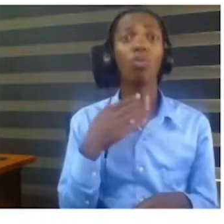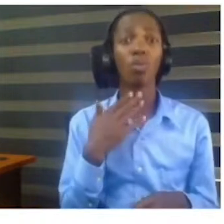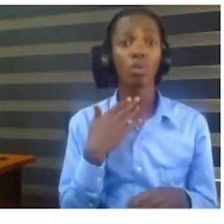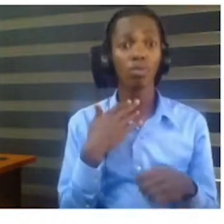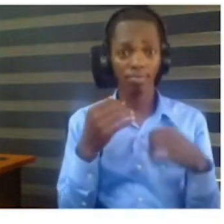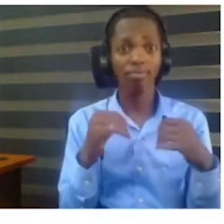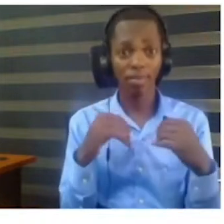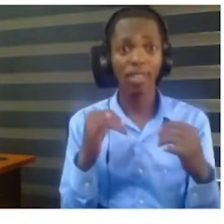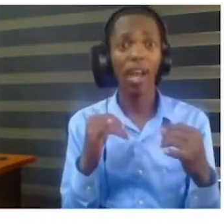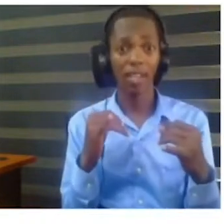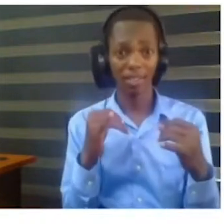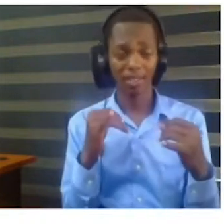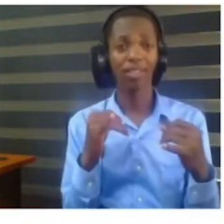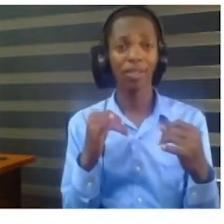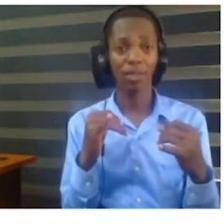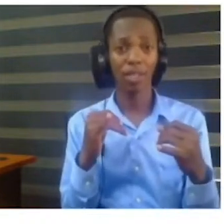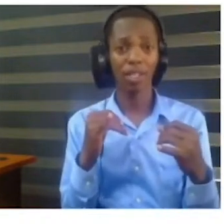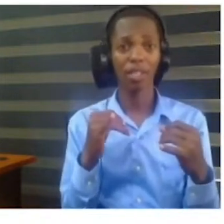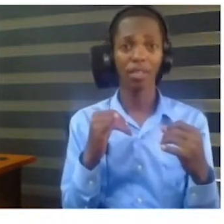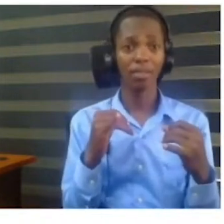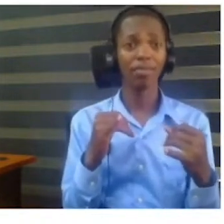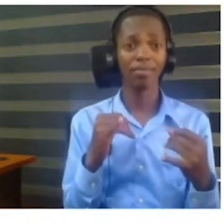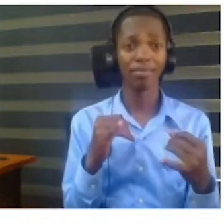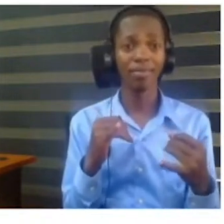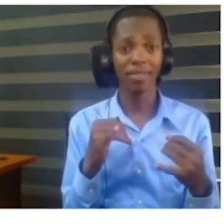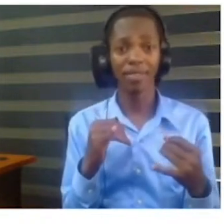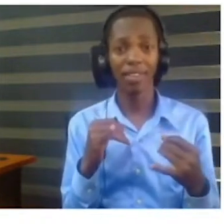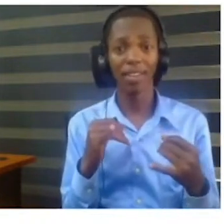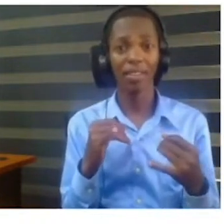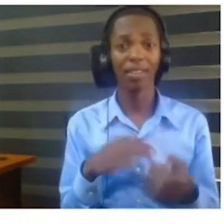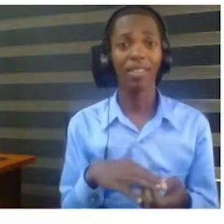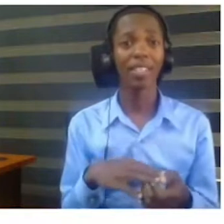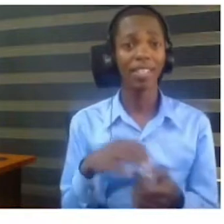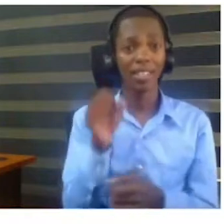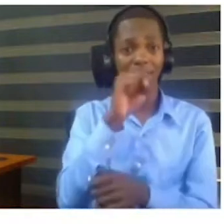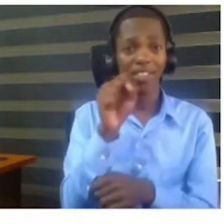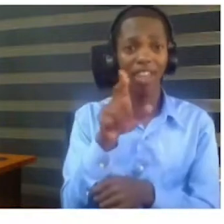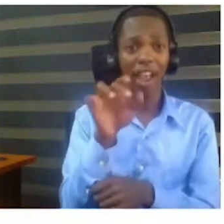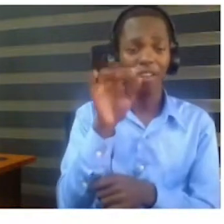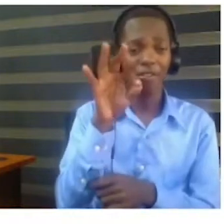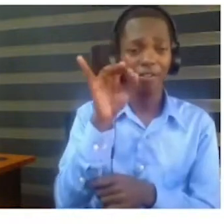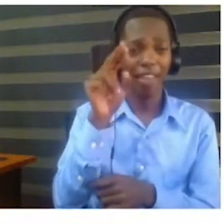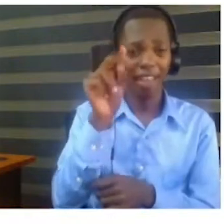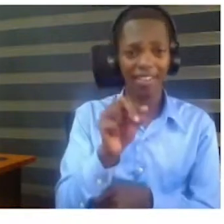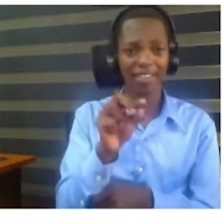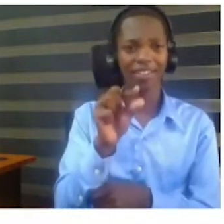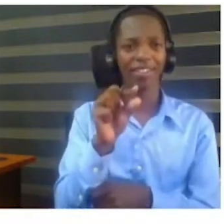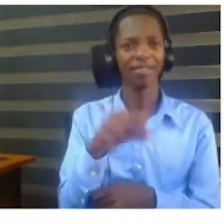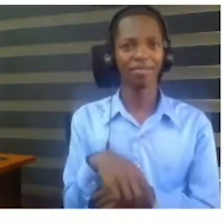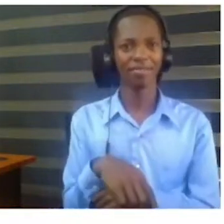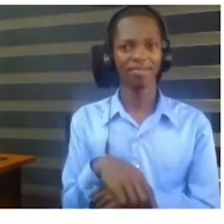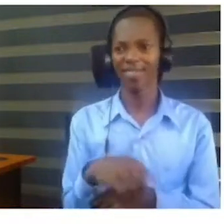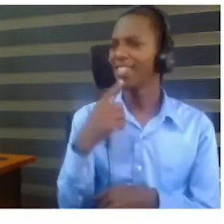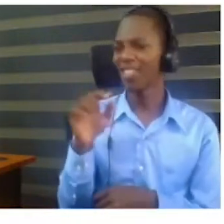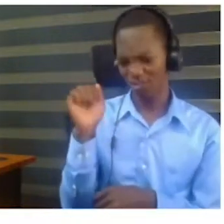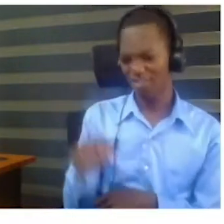blind person surf? It seemed impossible. But I told her, sure, let's give it a try.